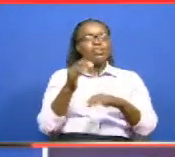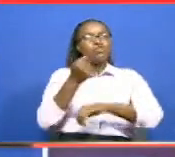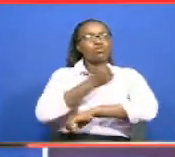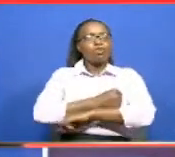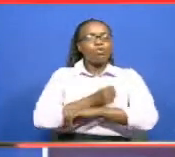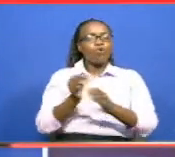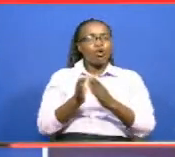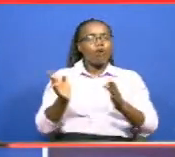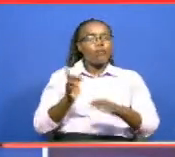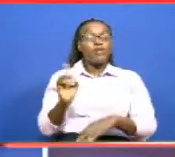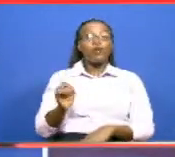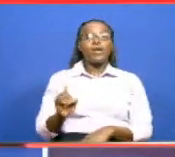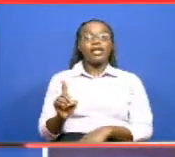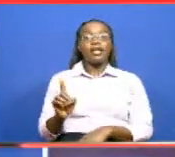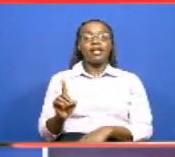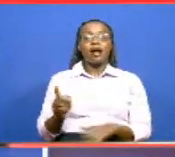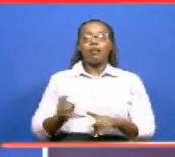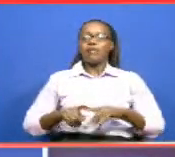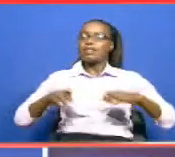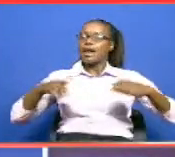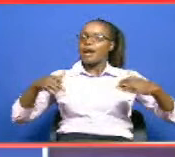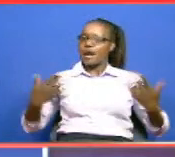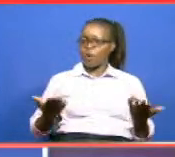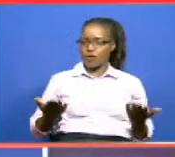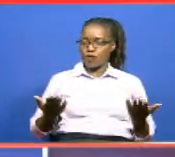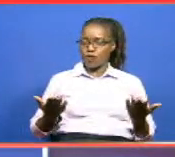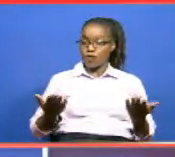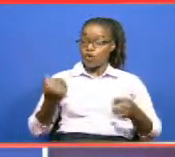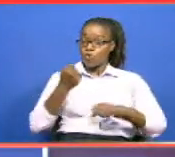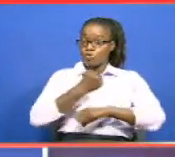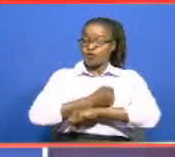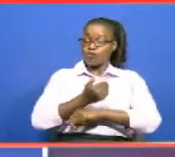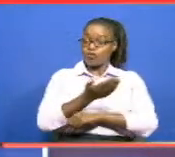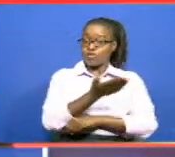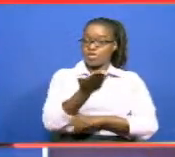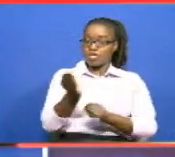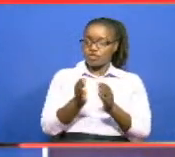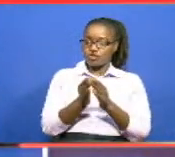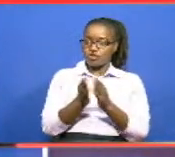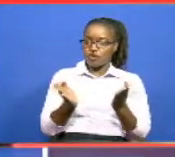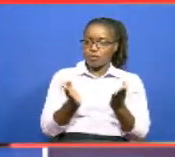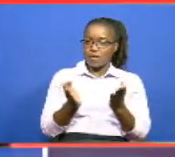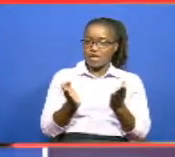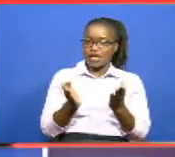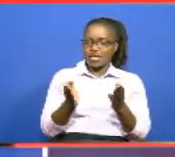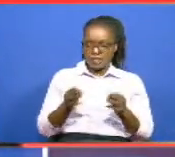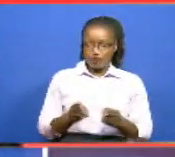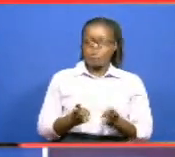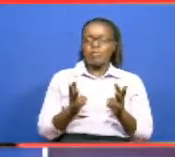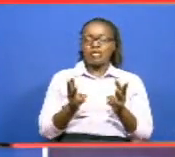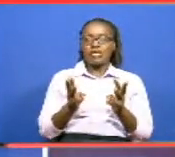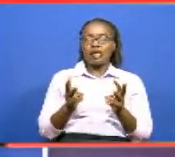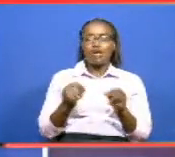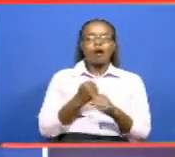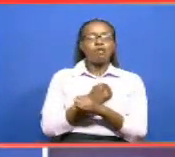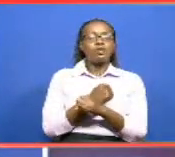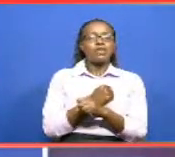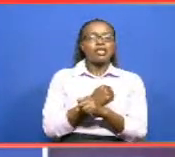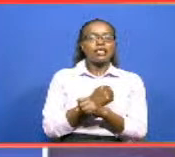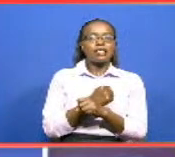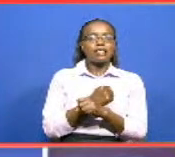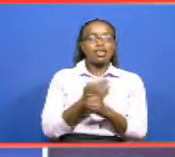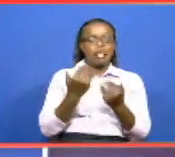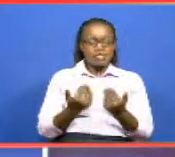reopen, but how shall these schools open in a manner that protects